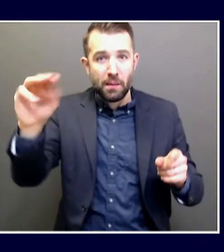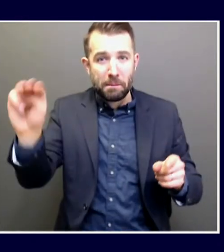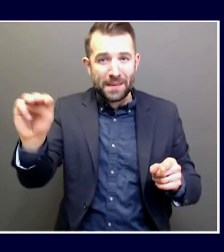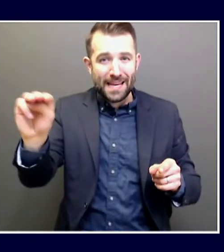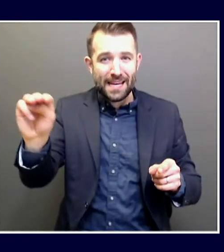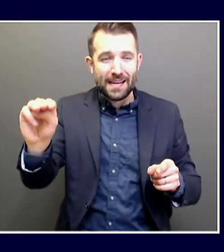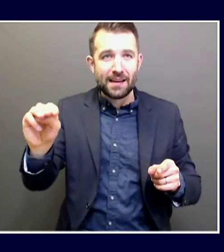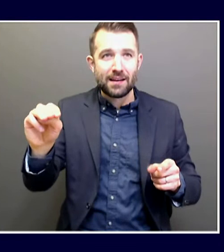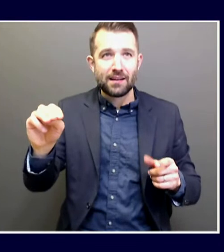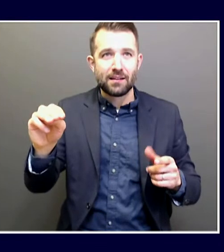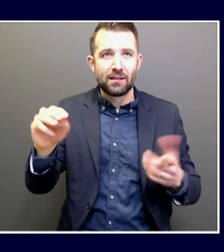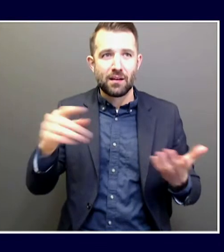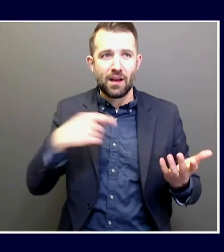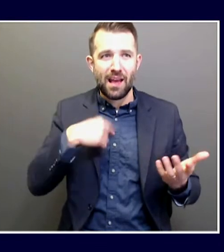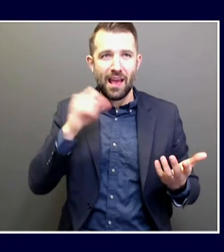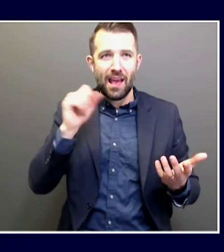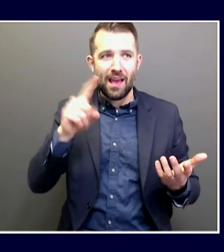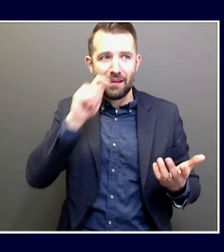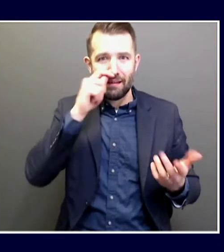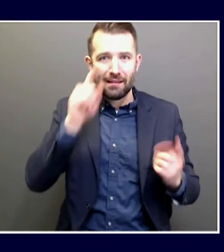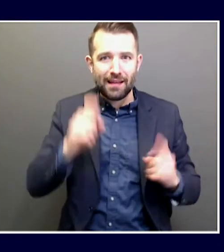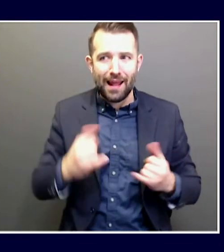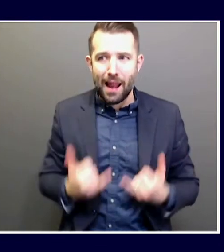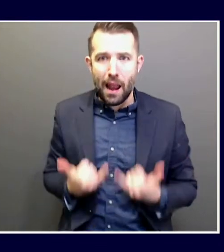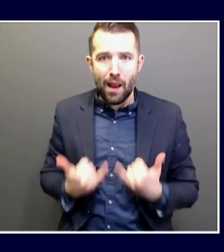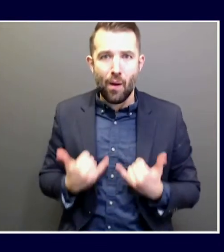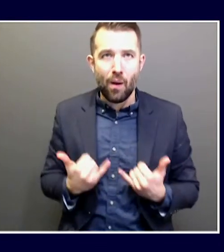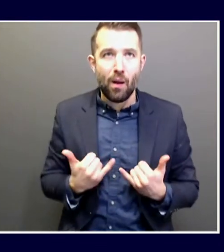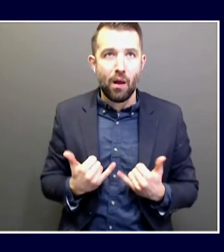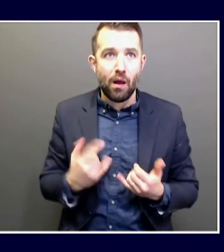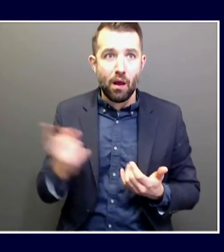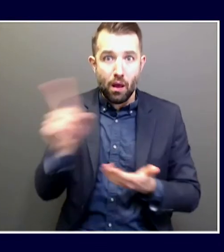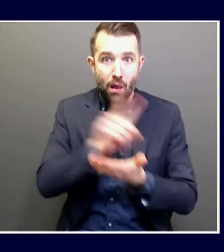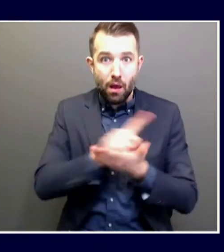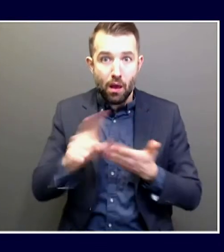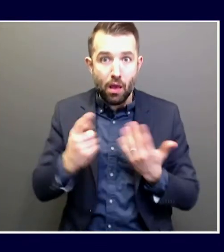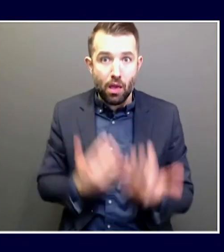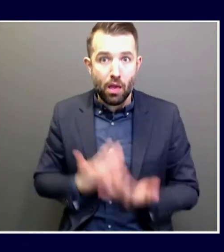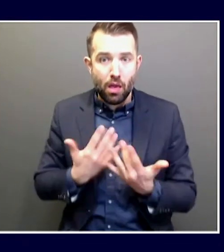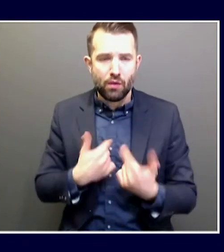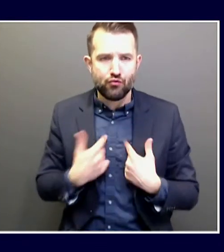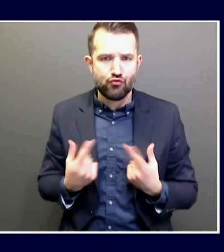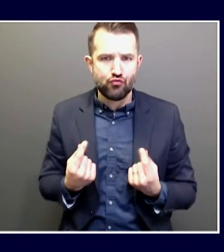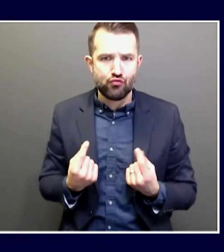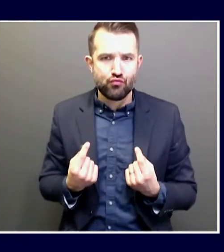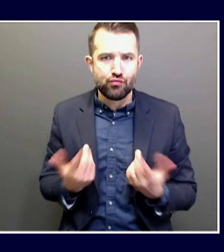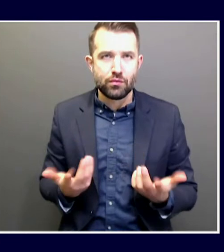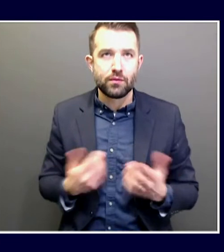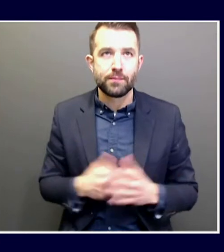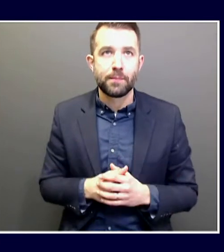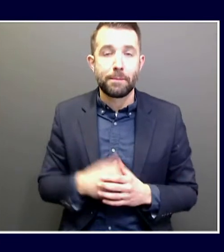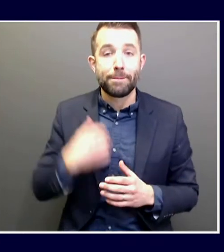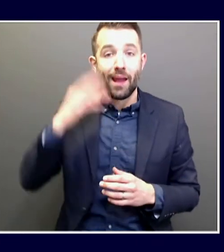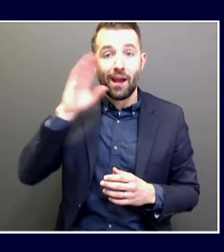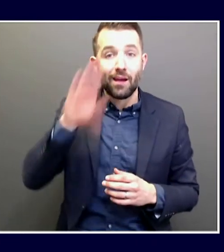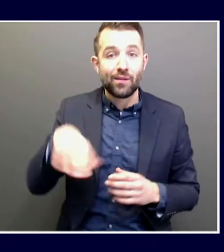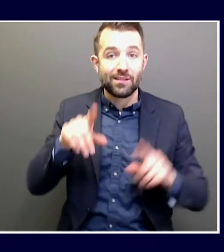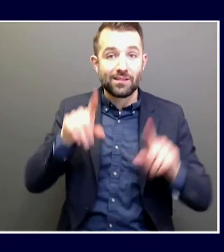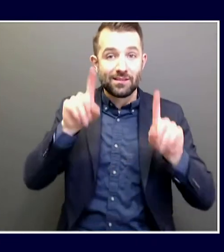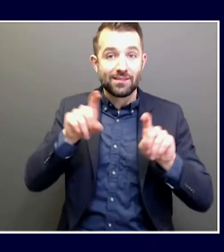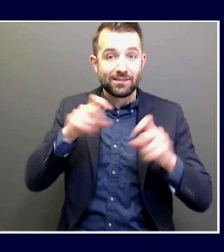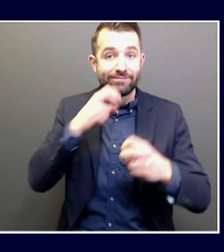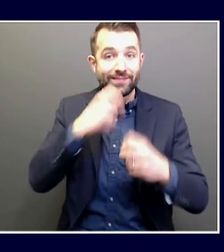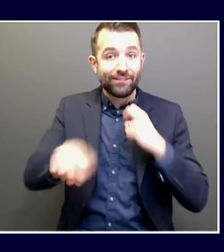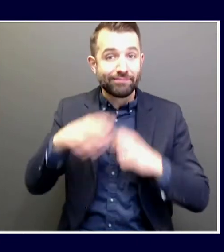test now? Well, the first thing is we acknowledge that testing is tough to come by. We're working to expand